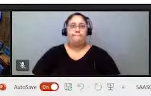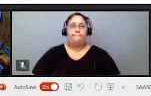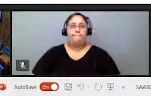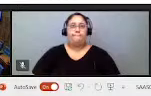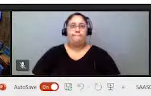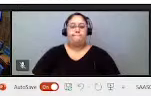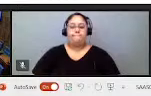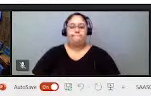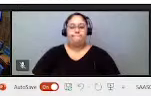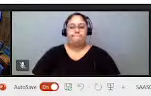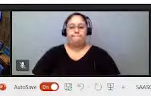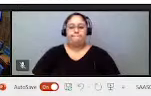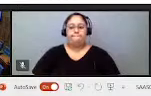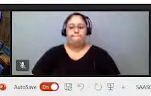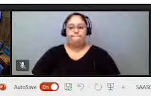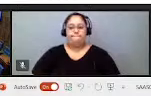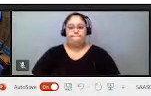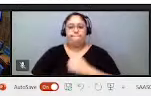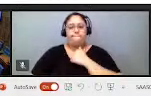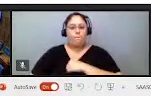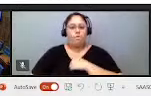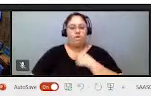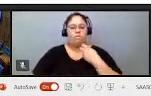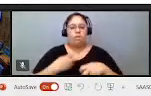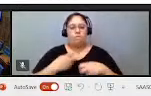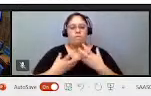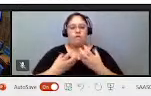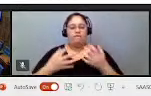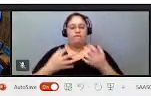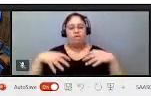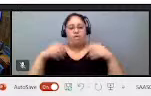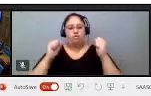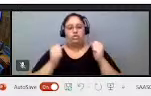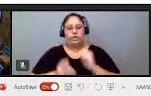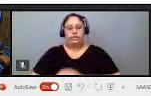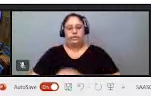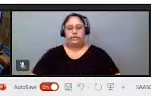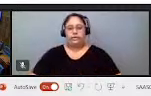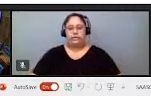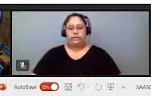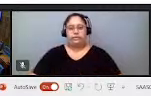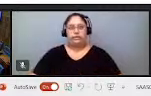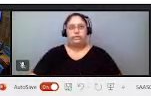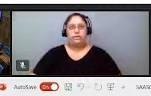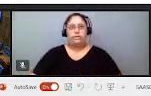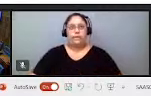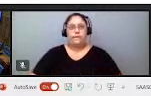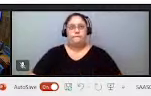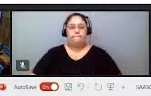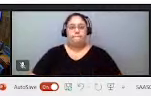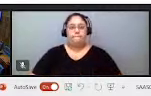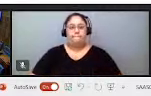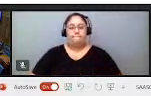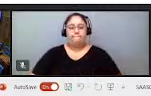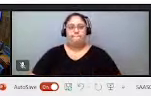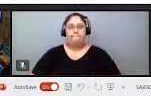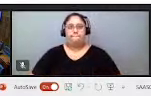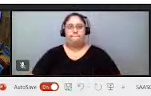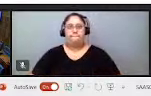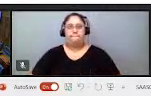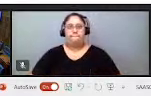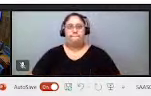now so I've been betting with lad so I'm uh struggling a little bit to get that sorted